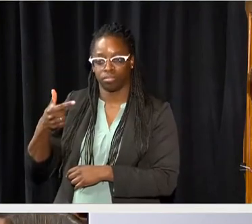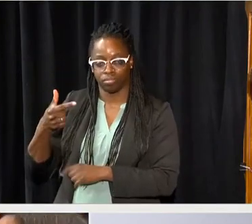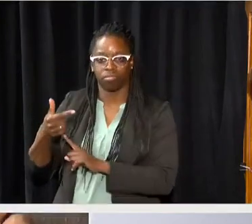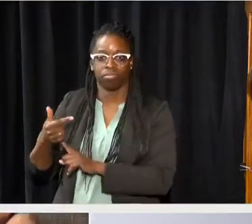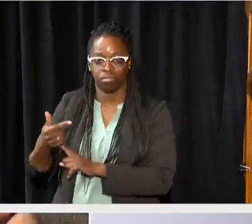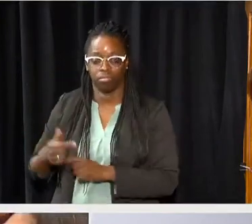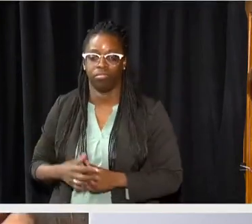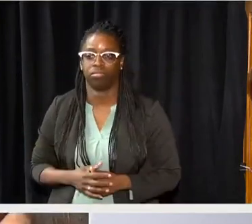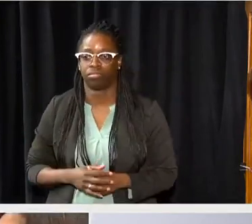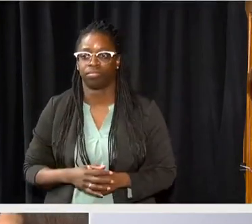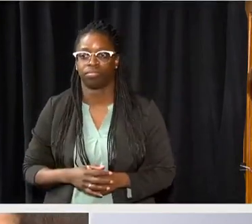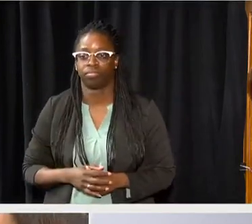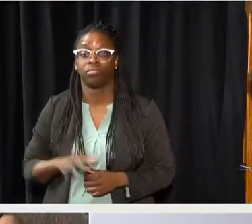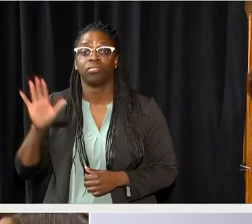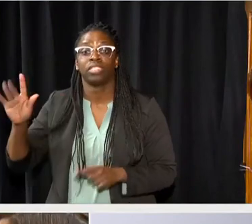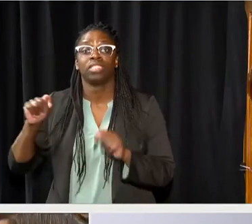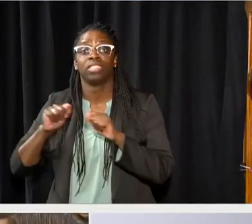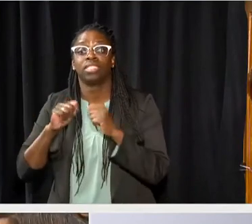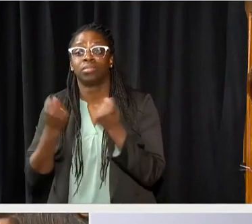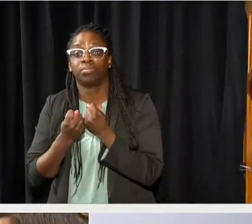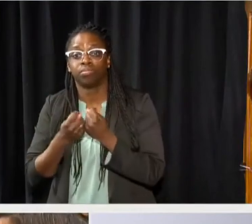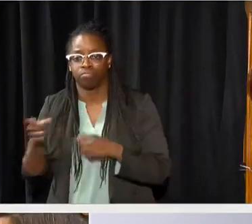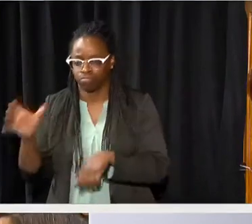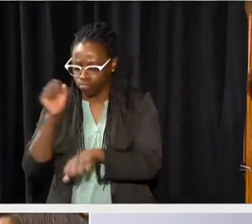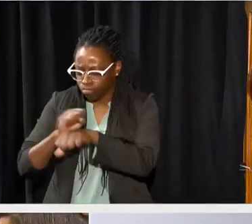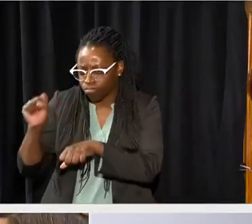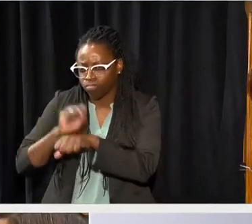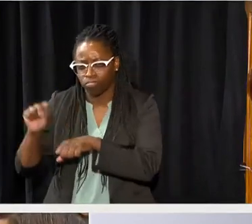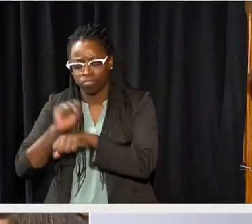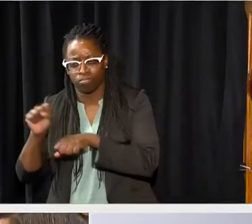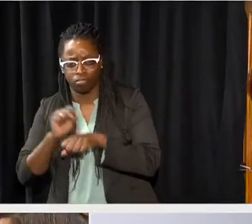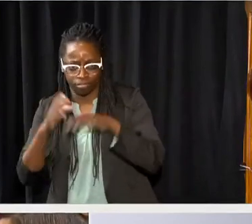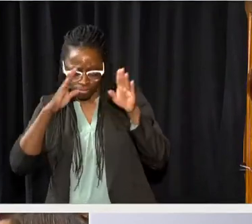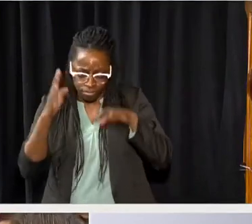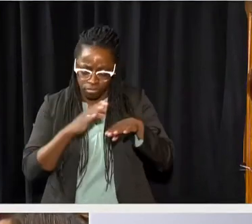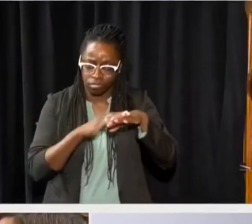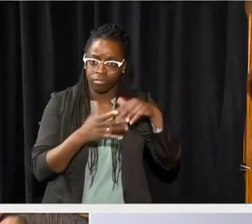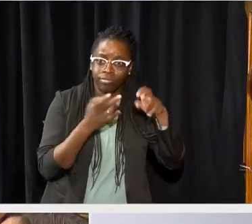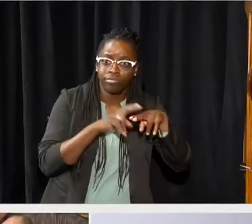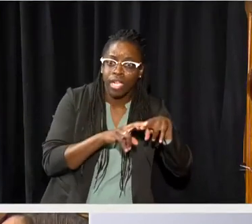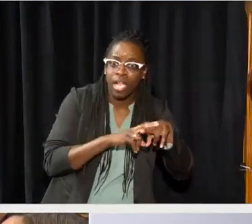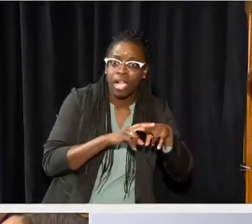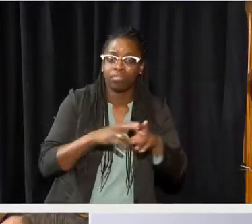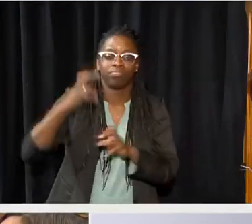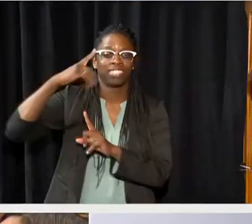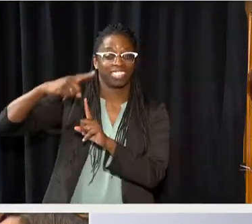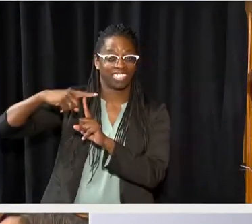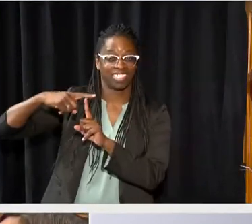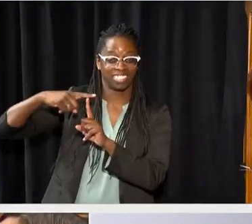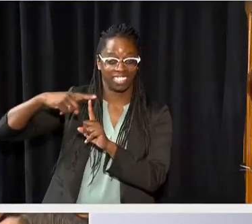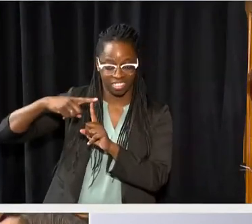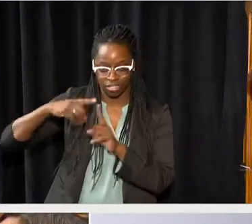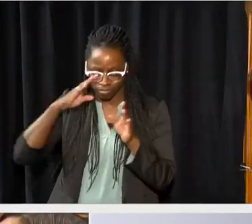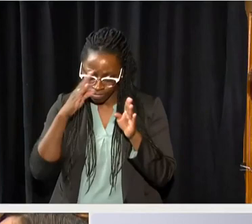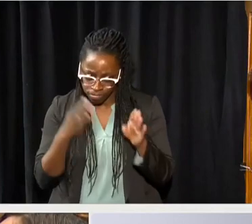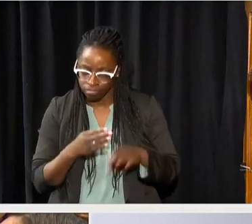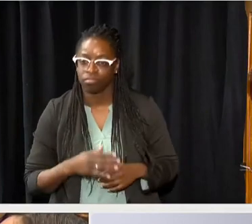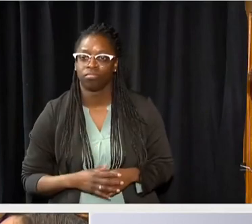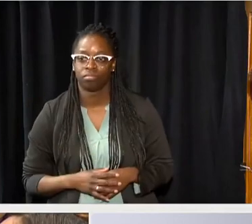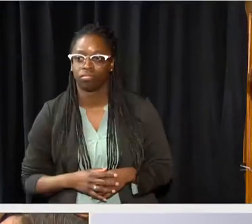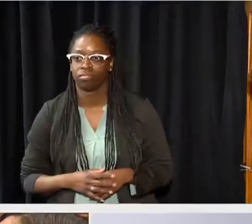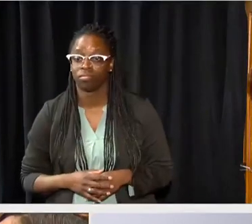He's hard at work. He and his team are hard at work fixing the T. Now, when we